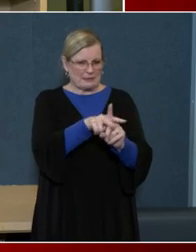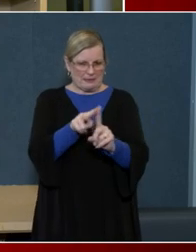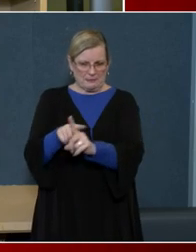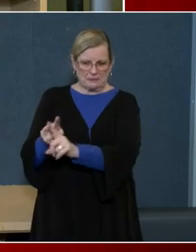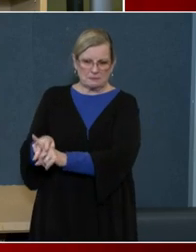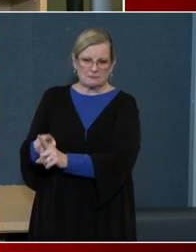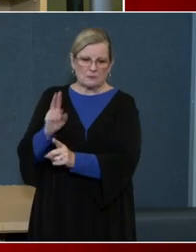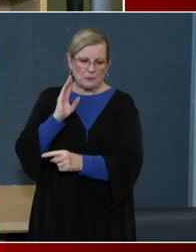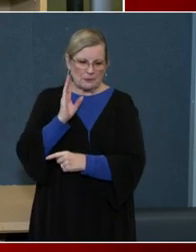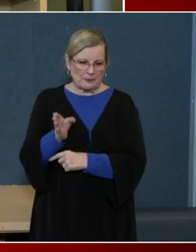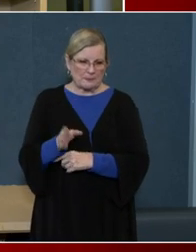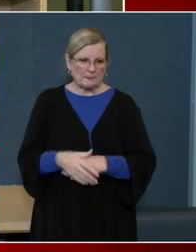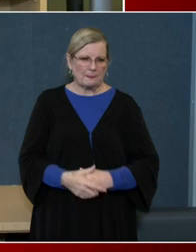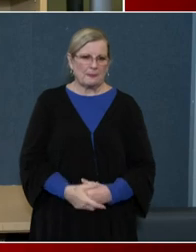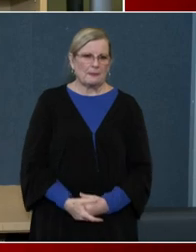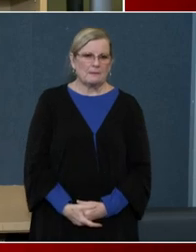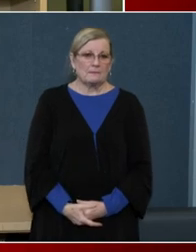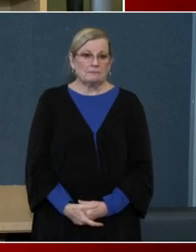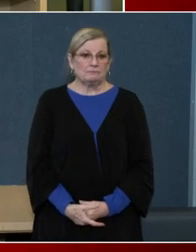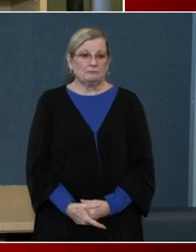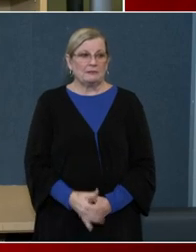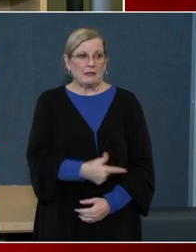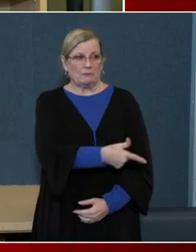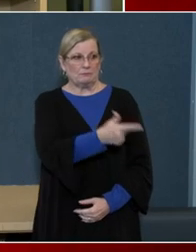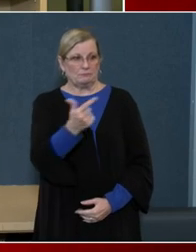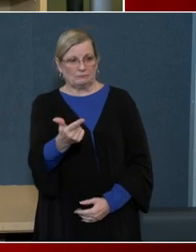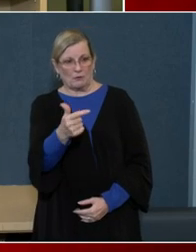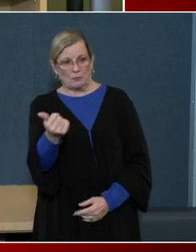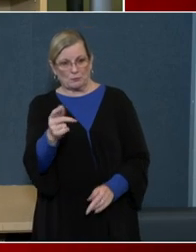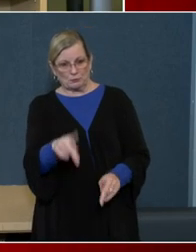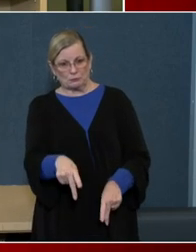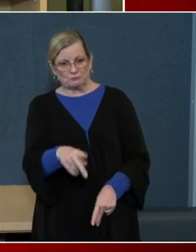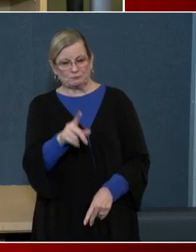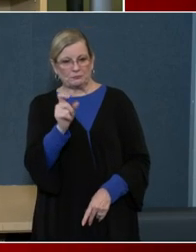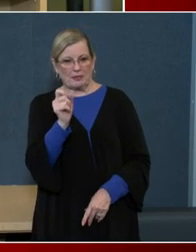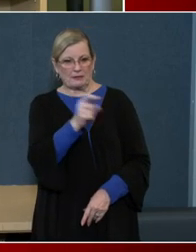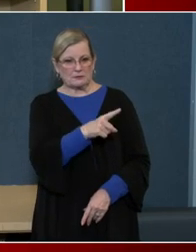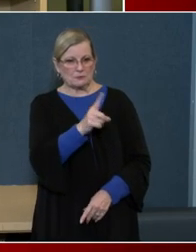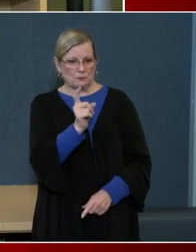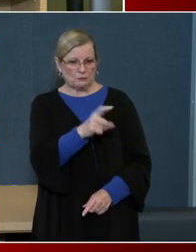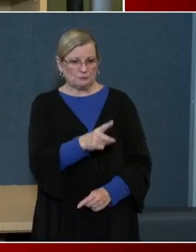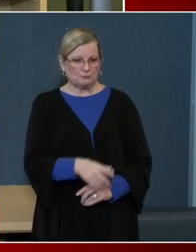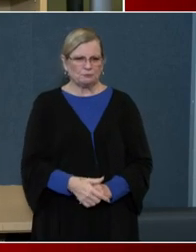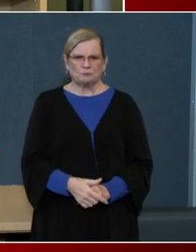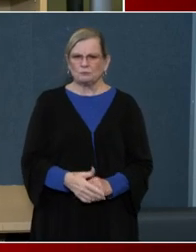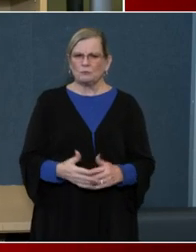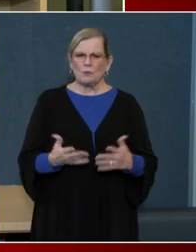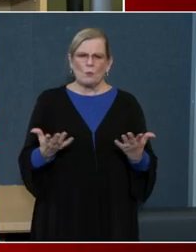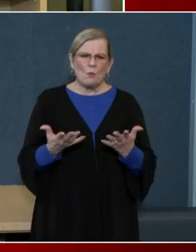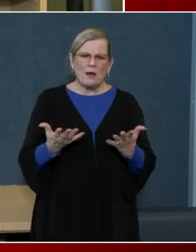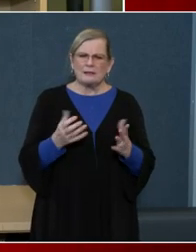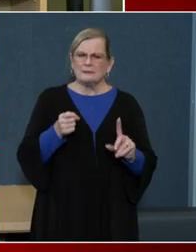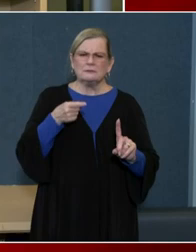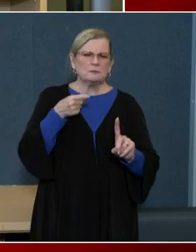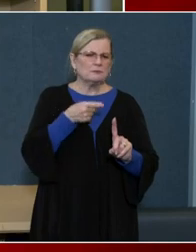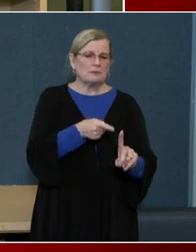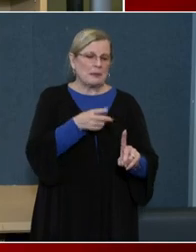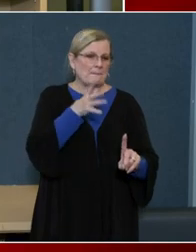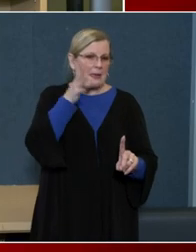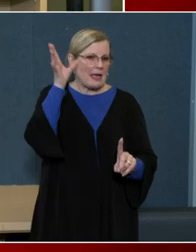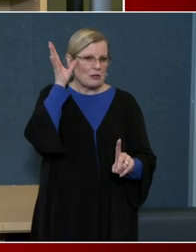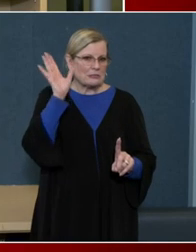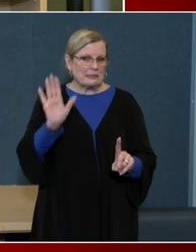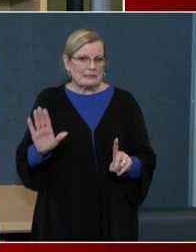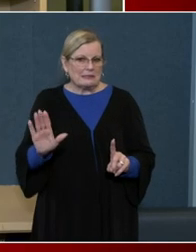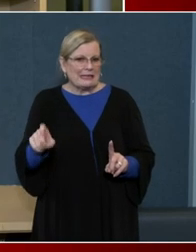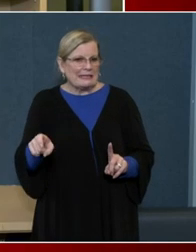Yes, Mark. So could you first help us just with some dates that parents need to know? Is there something, action that parents need